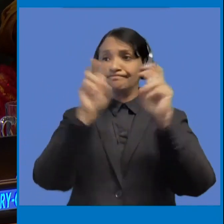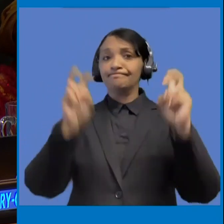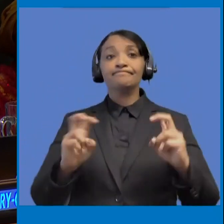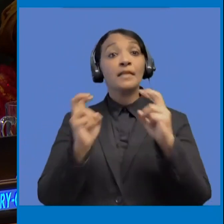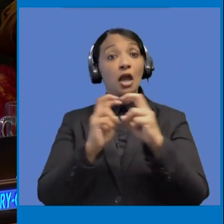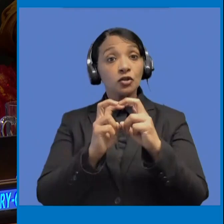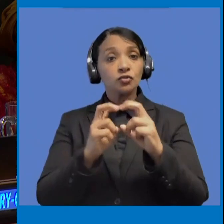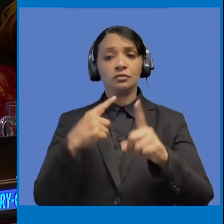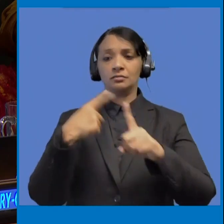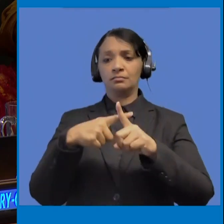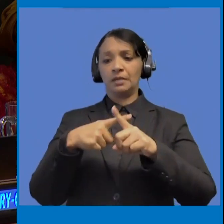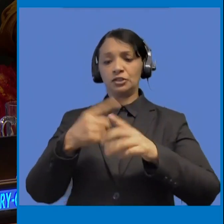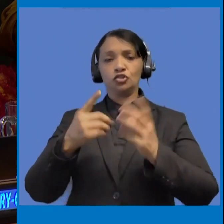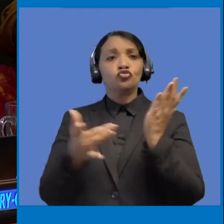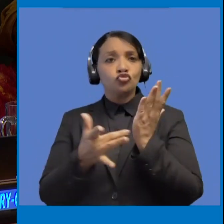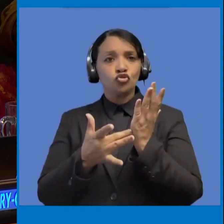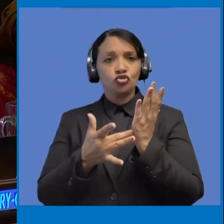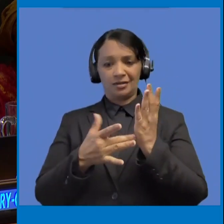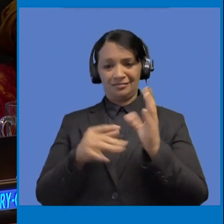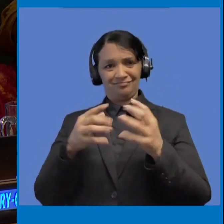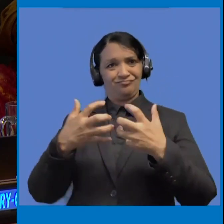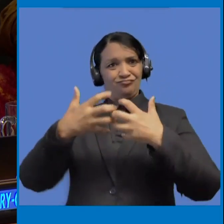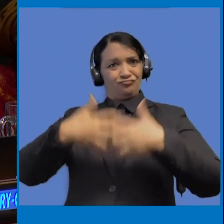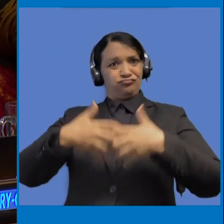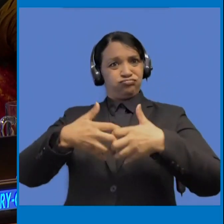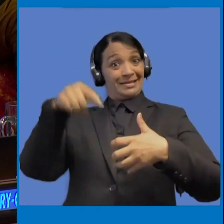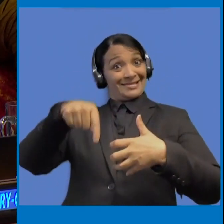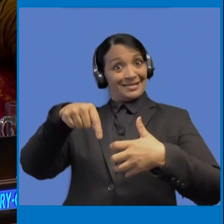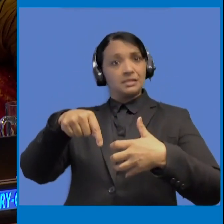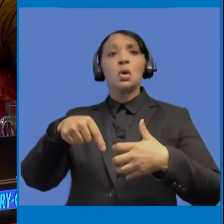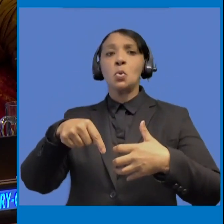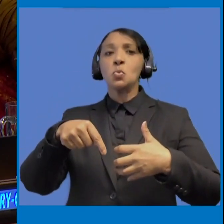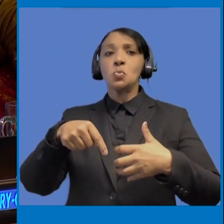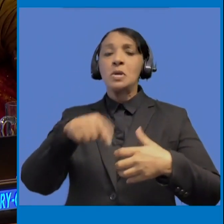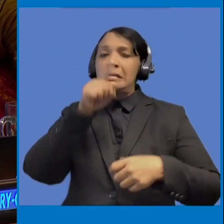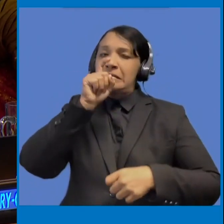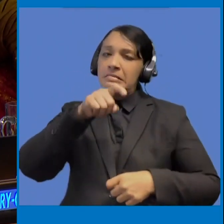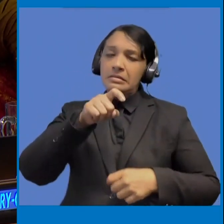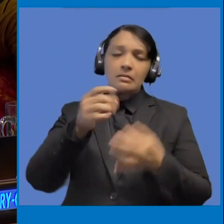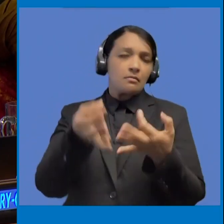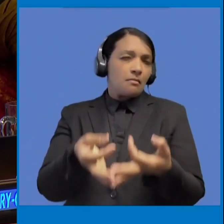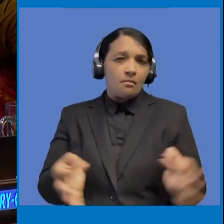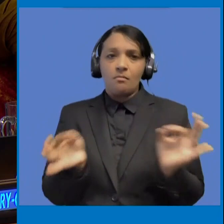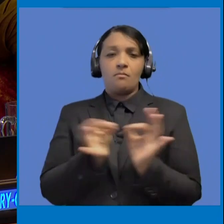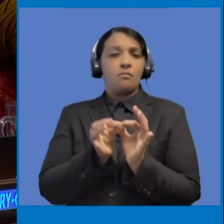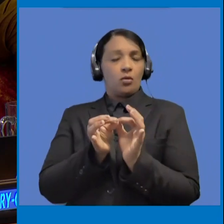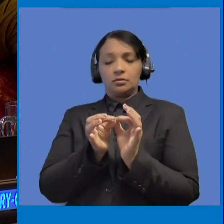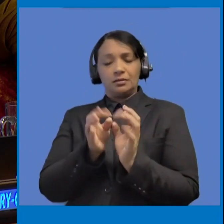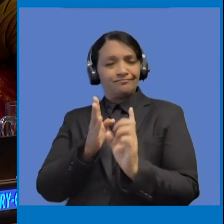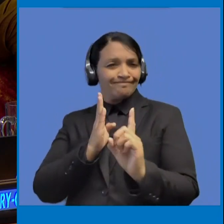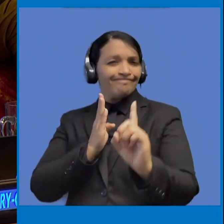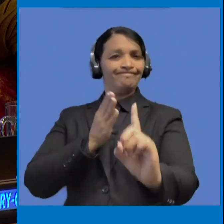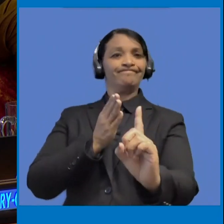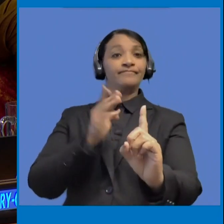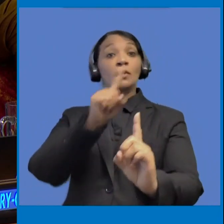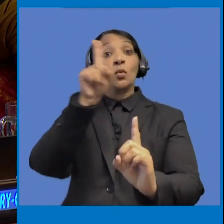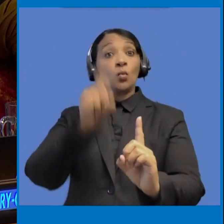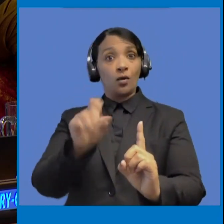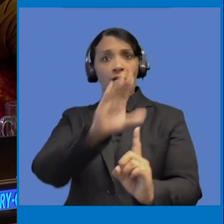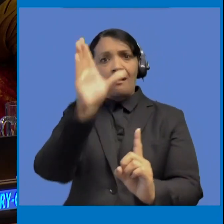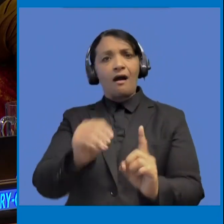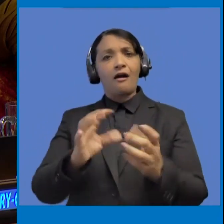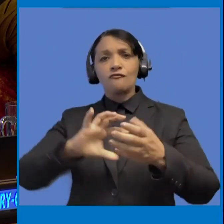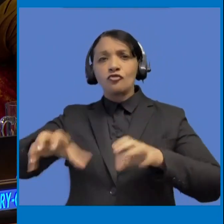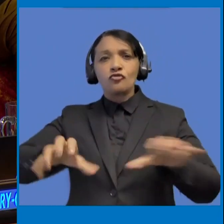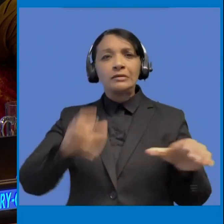infrastructure. These are vital for African countries to build their